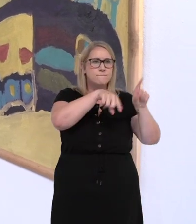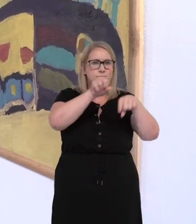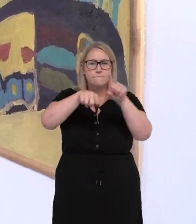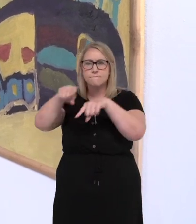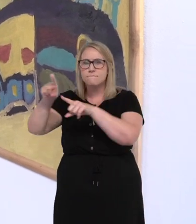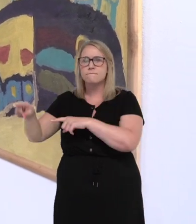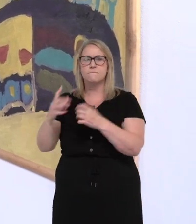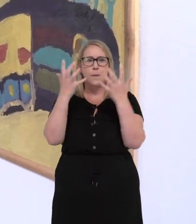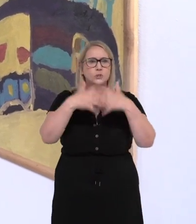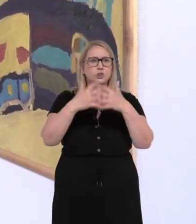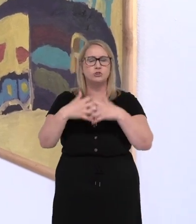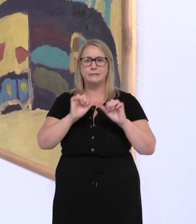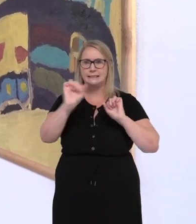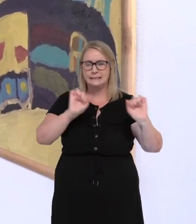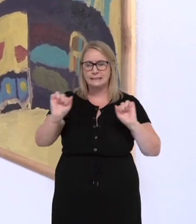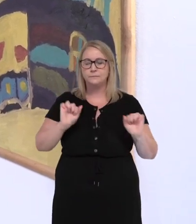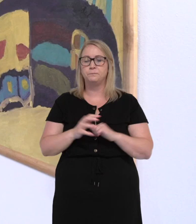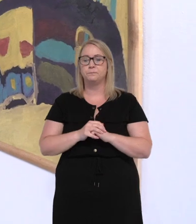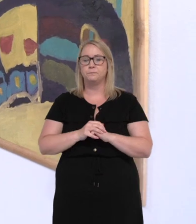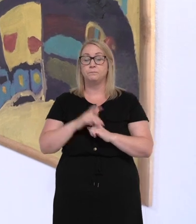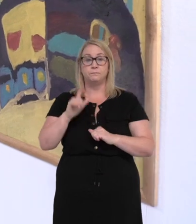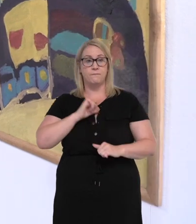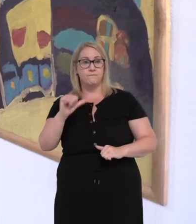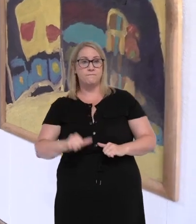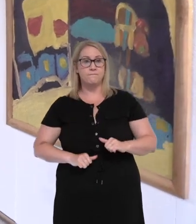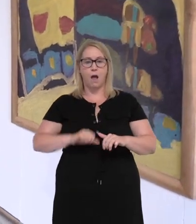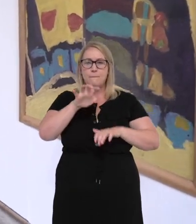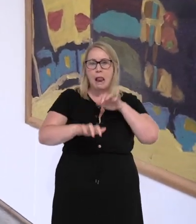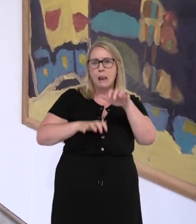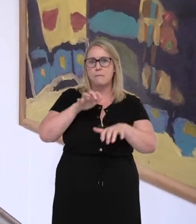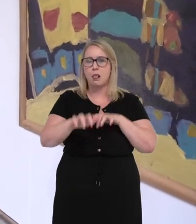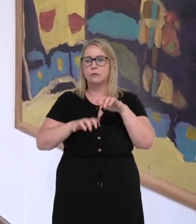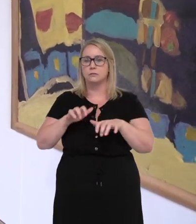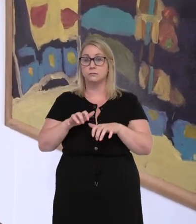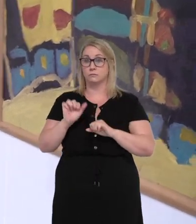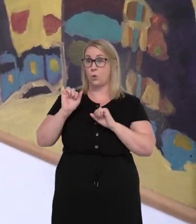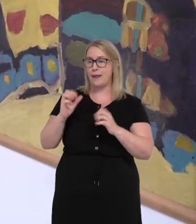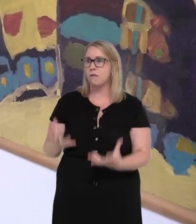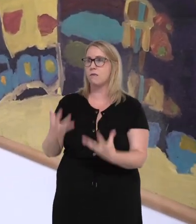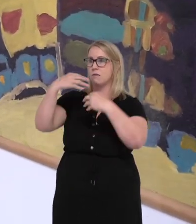farm animals, and that runs through his work.